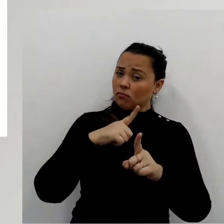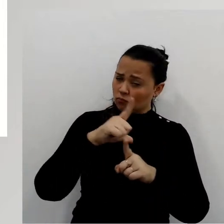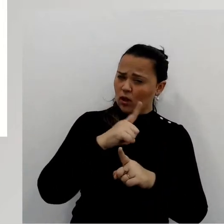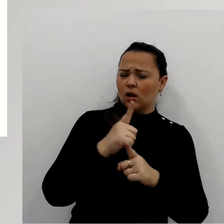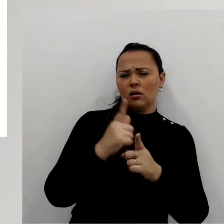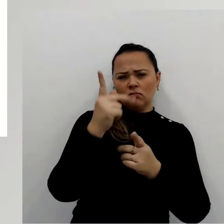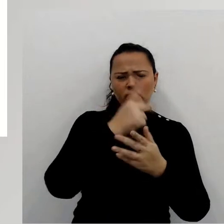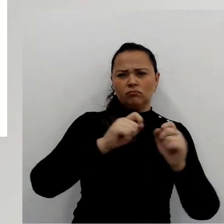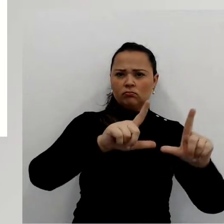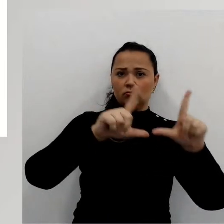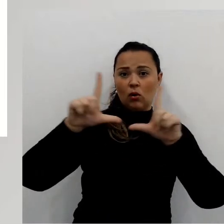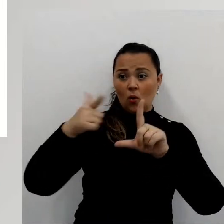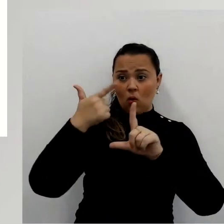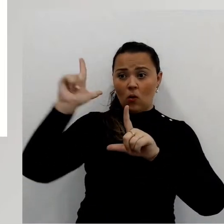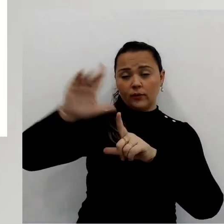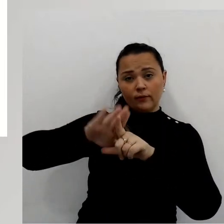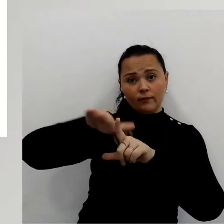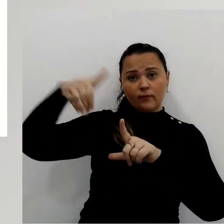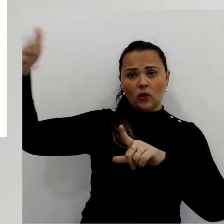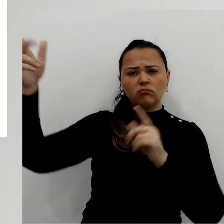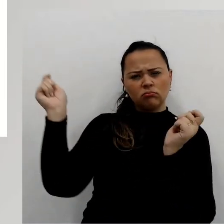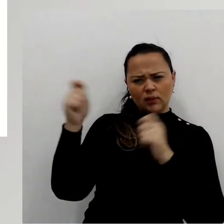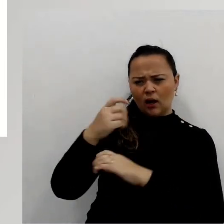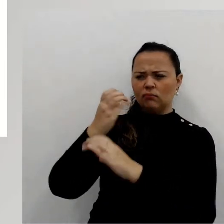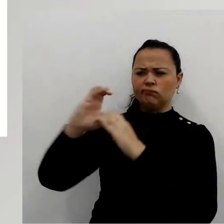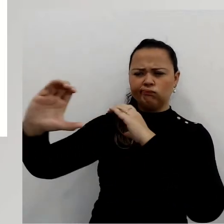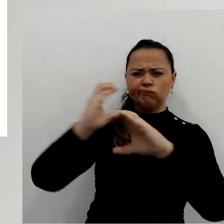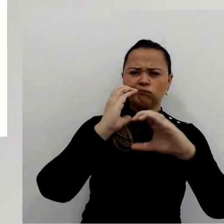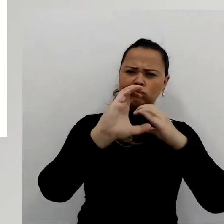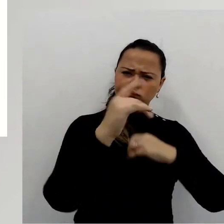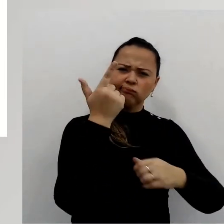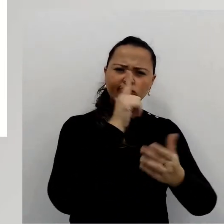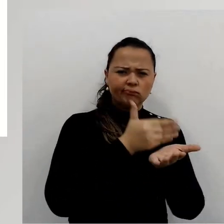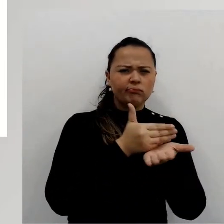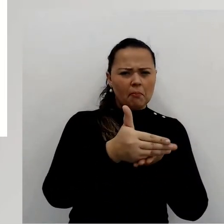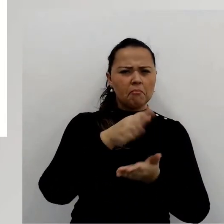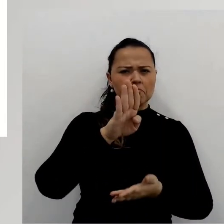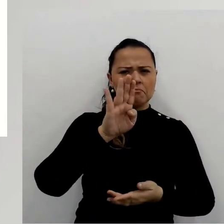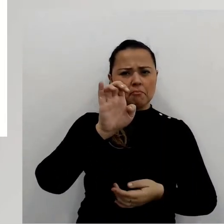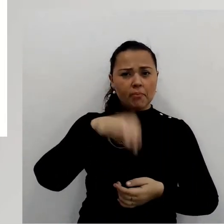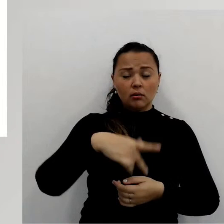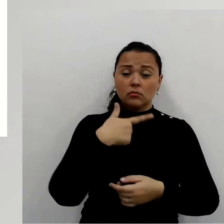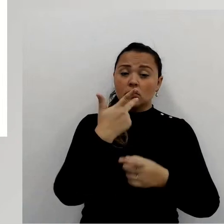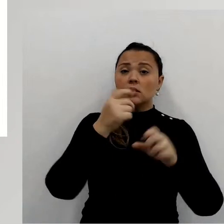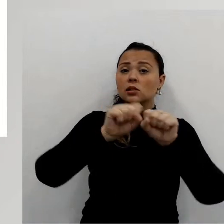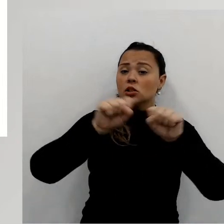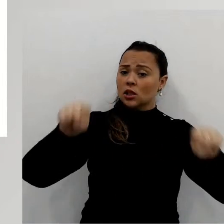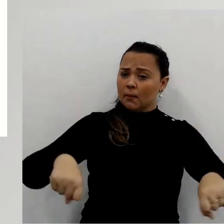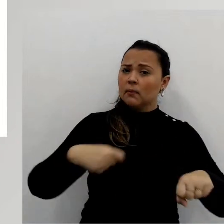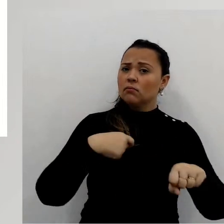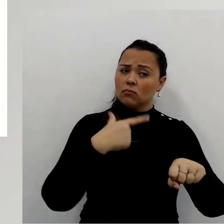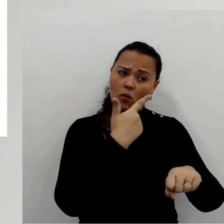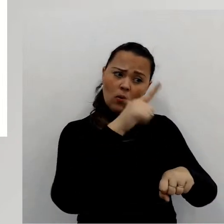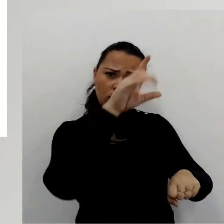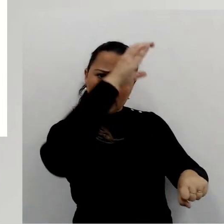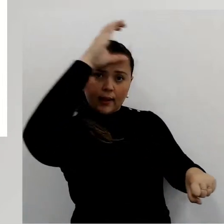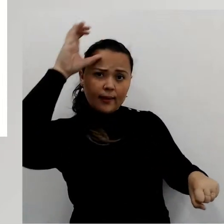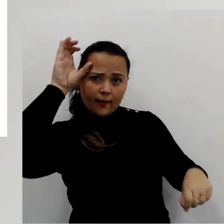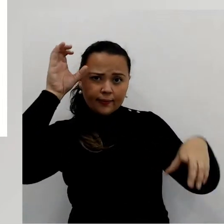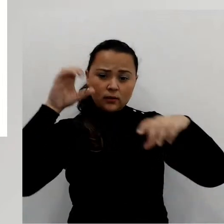communicate. Our systems start to communicate with our customer systems. Our systems start to communicate with